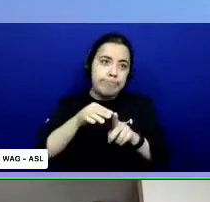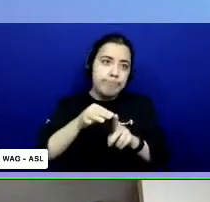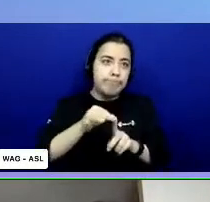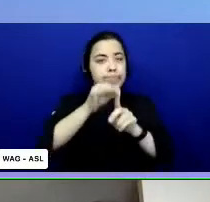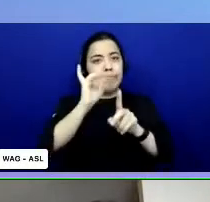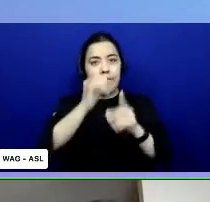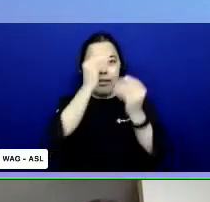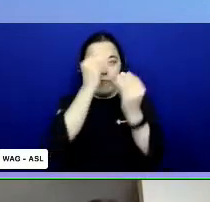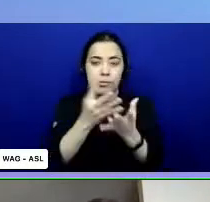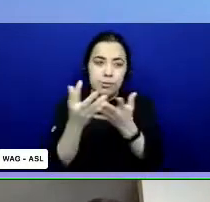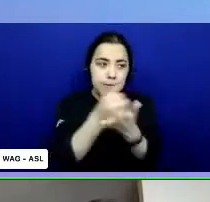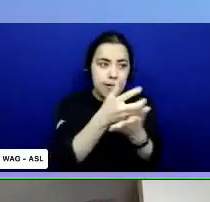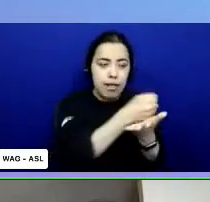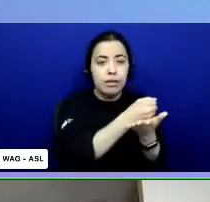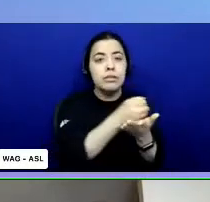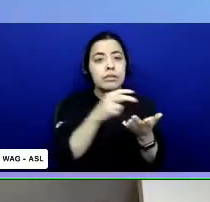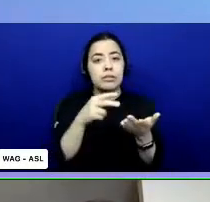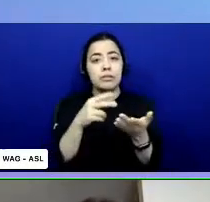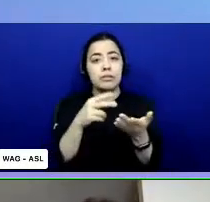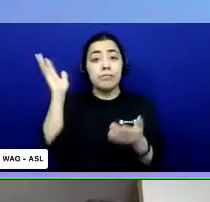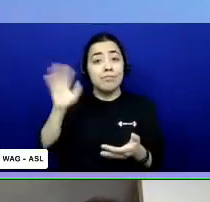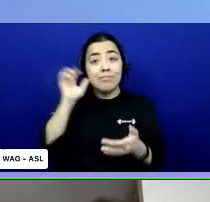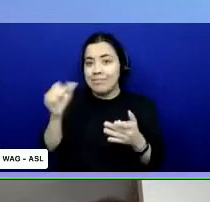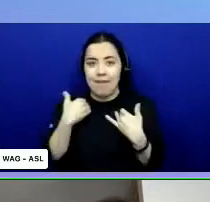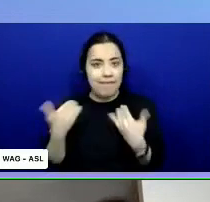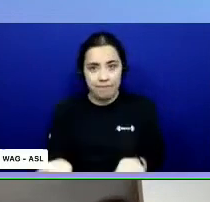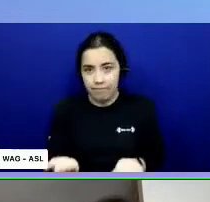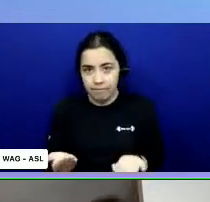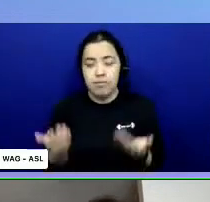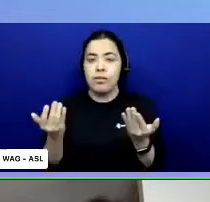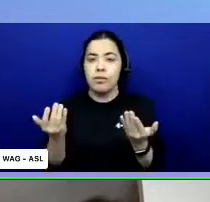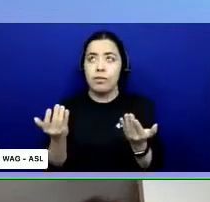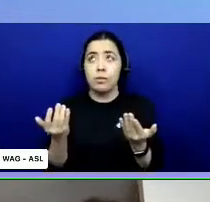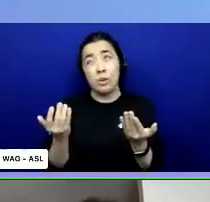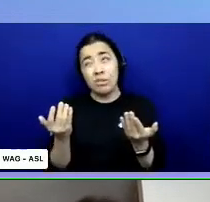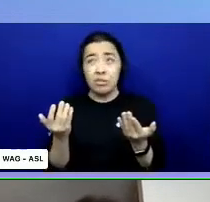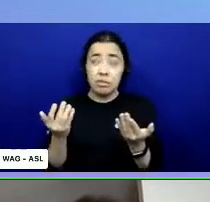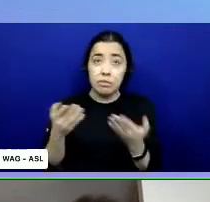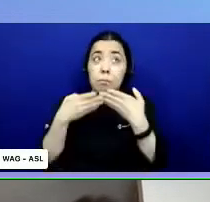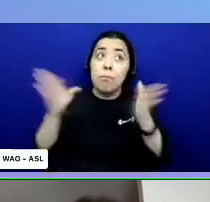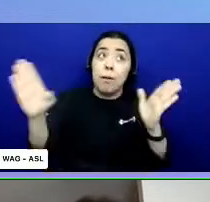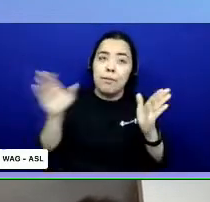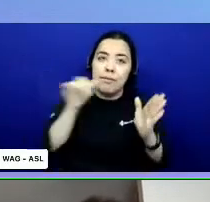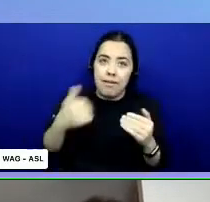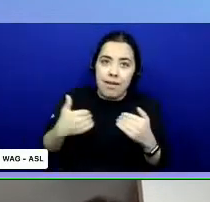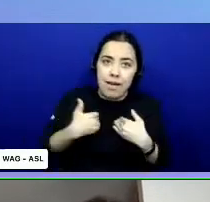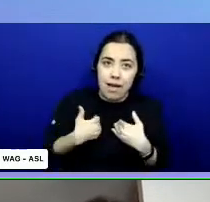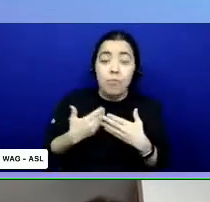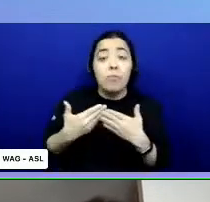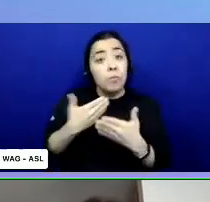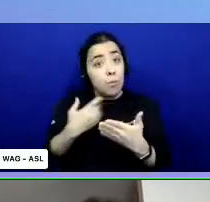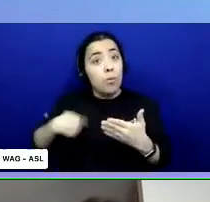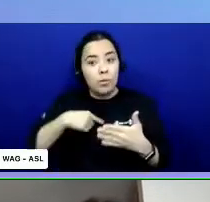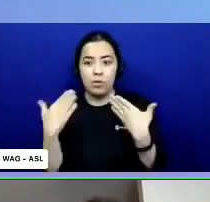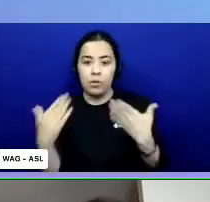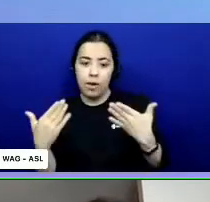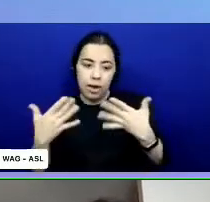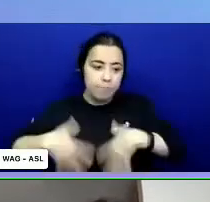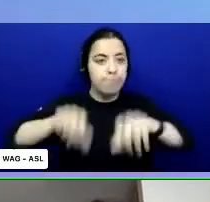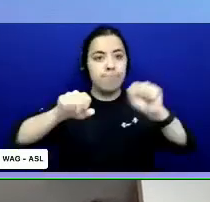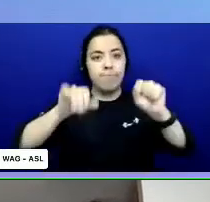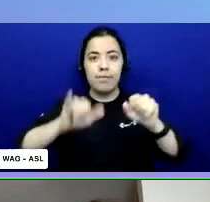just isn't something that existed before we, or at least existed publicly, that before we started to tackle this